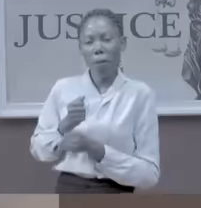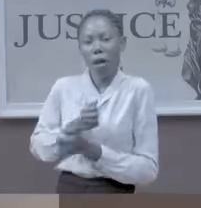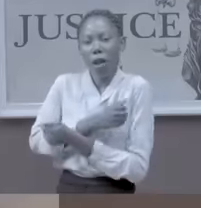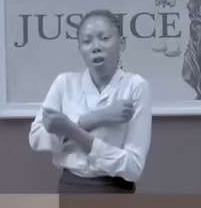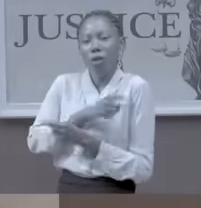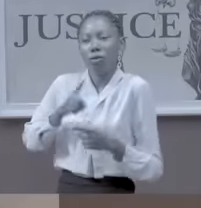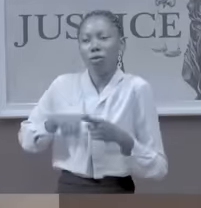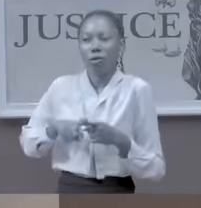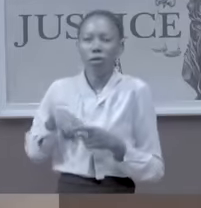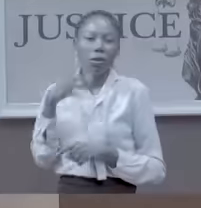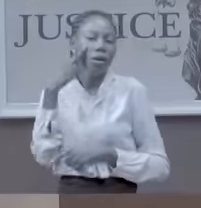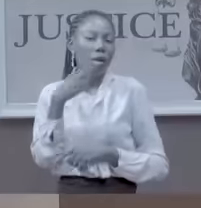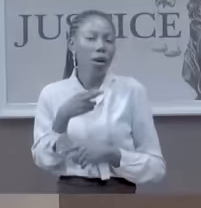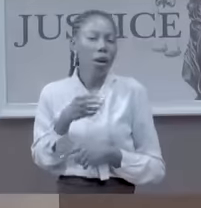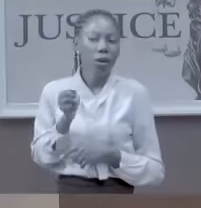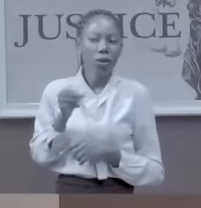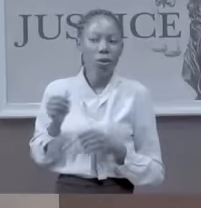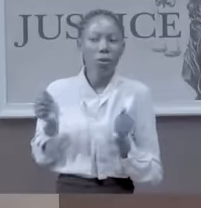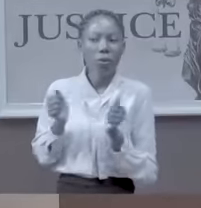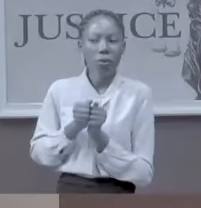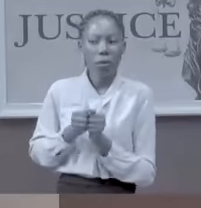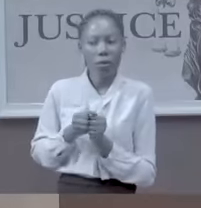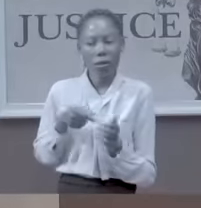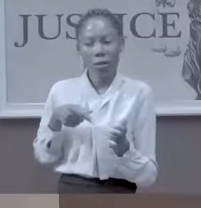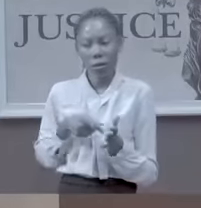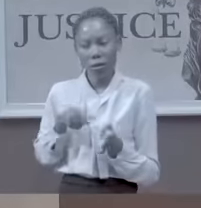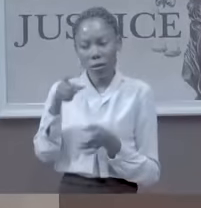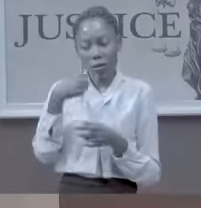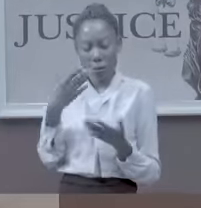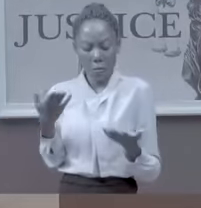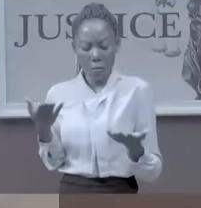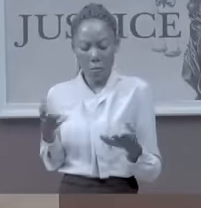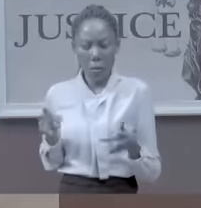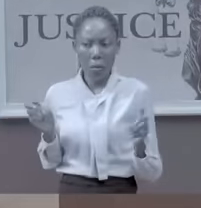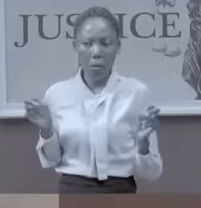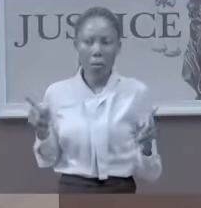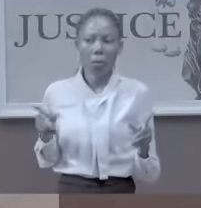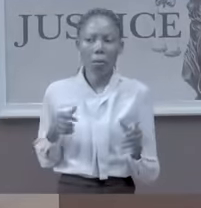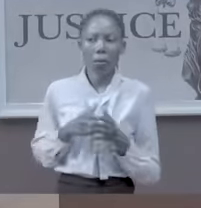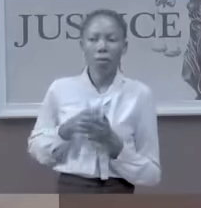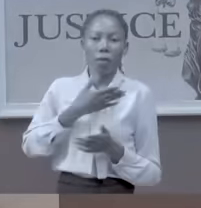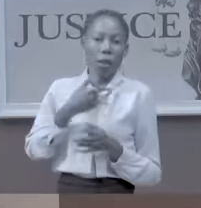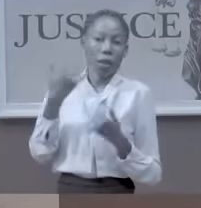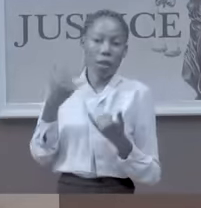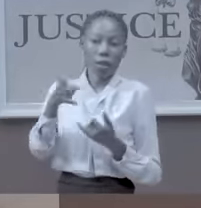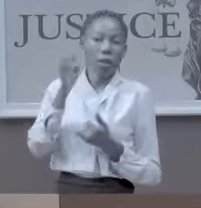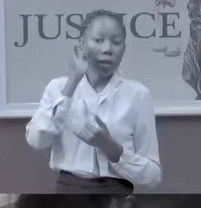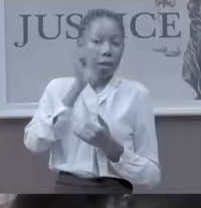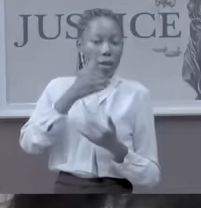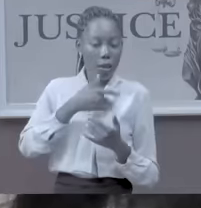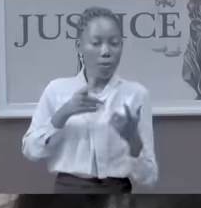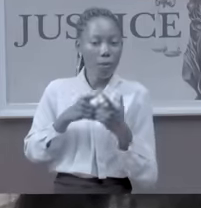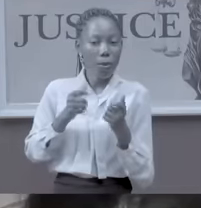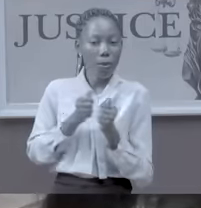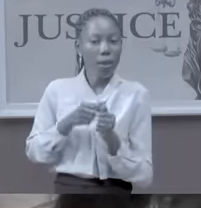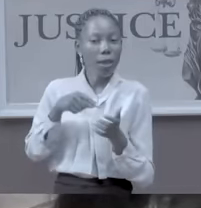she had to run away. So with all of this fact, I just said, well, no problem. And I met with this Uremu like three times,